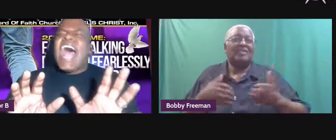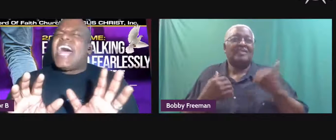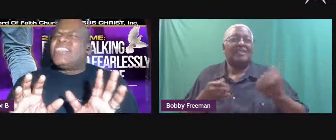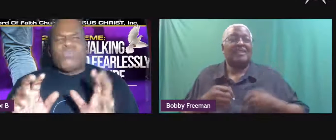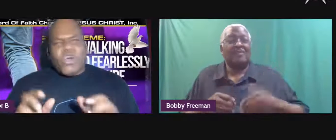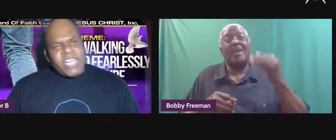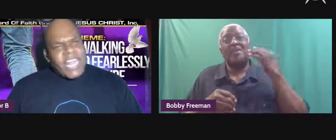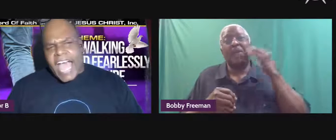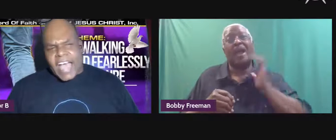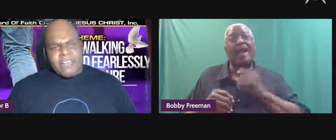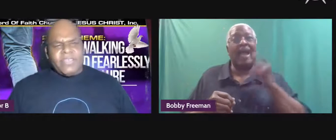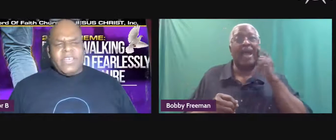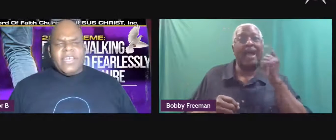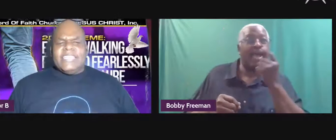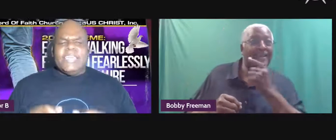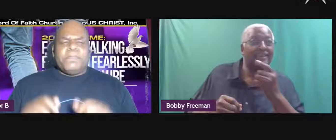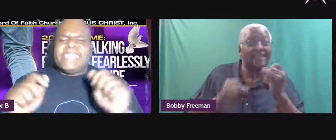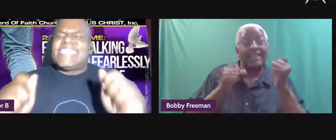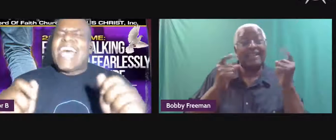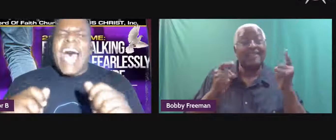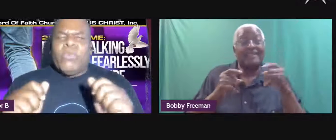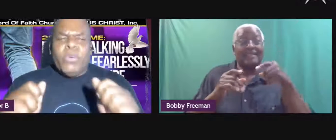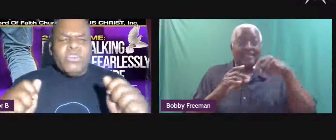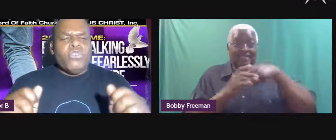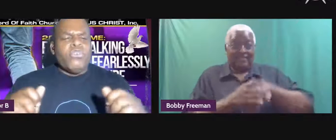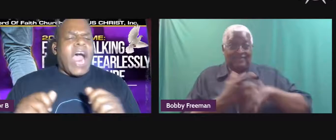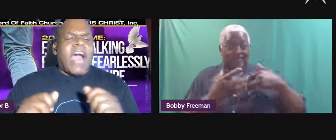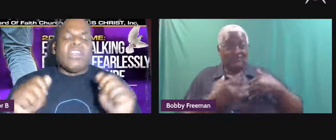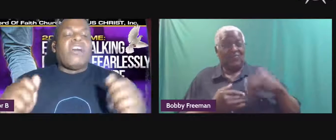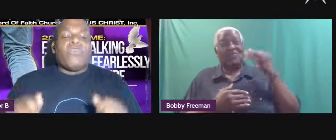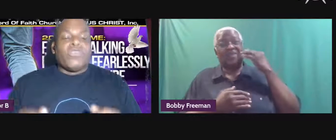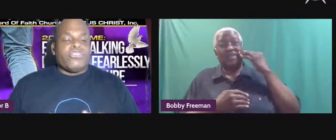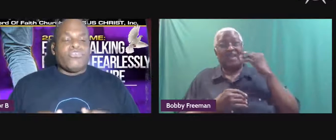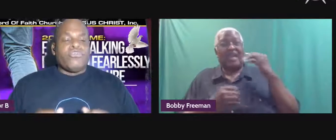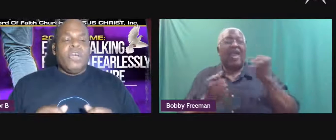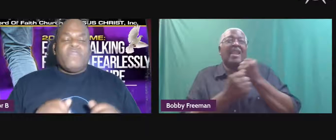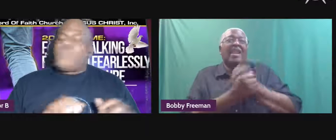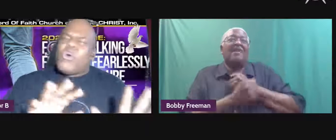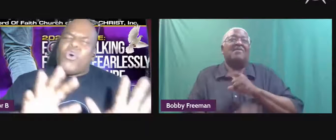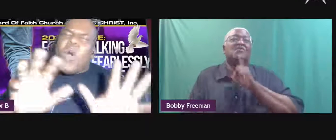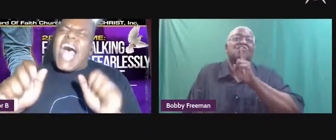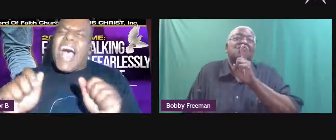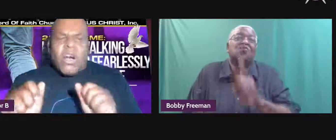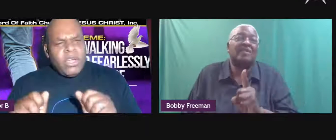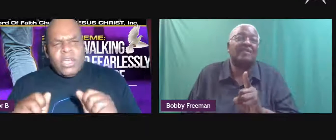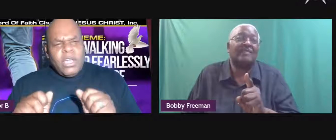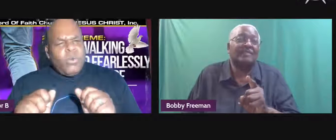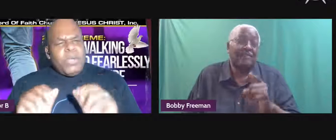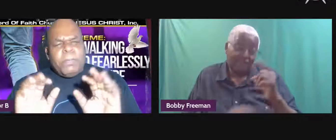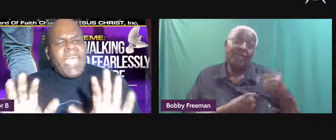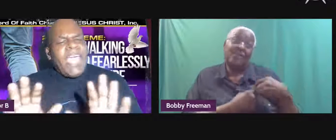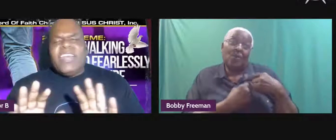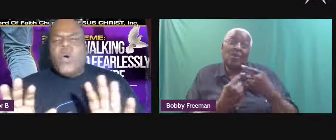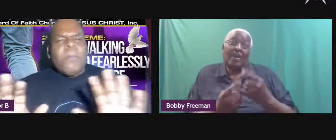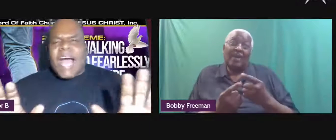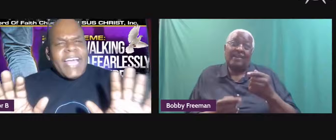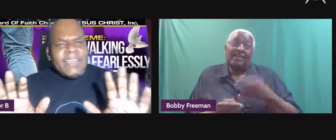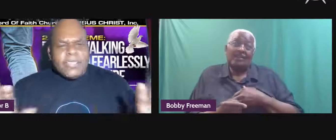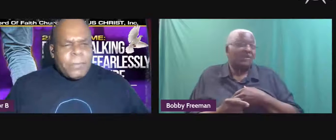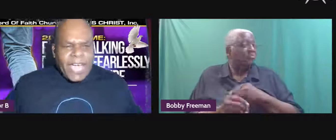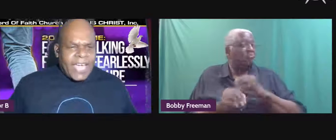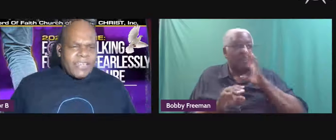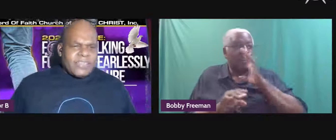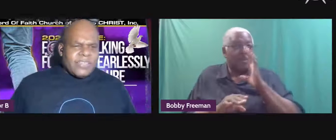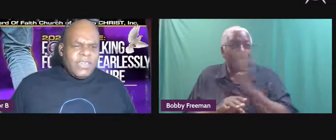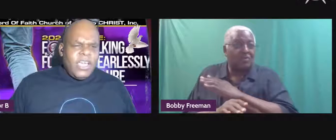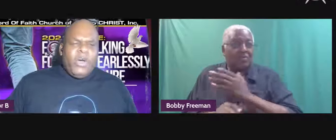our eyes were alive. Deep inside, we knew our love was true. For a while, we paid no mind